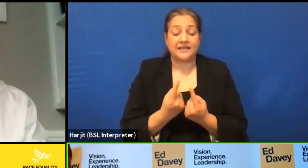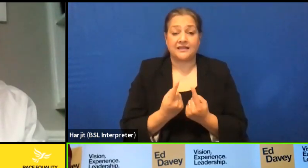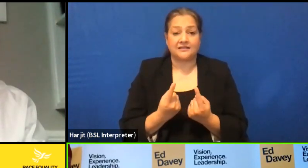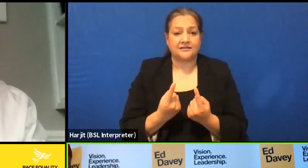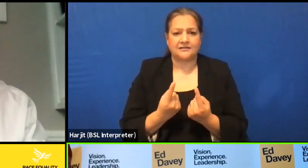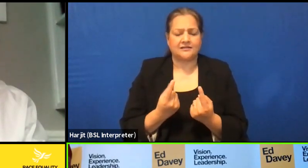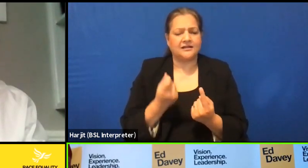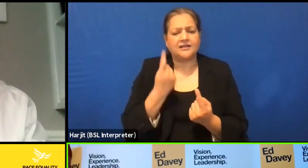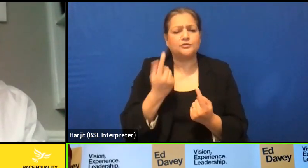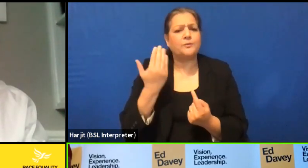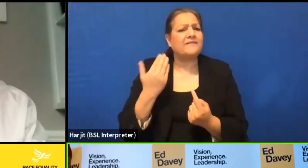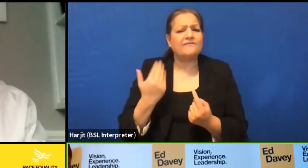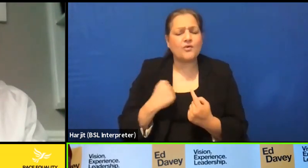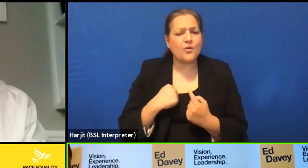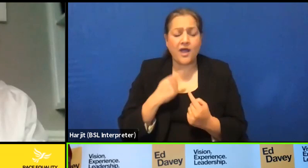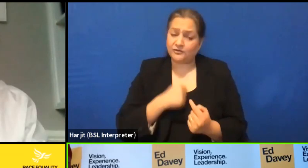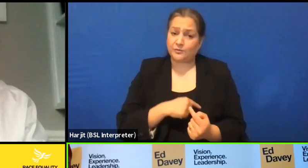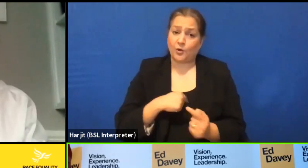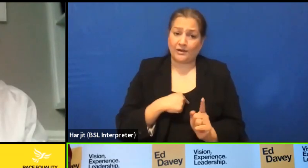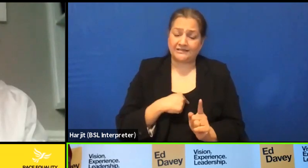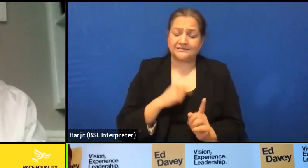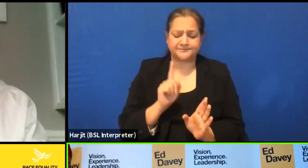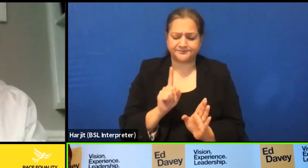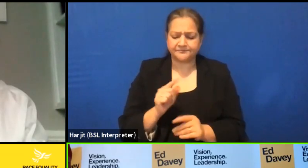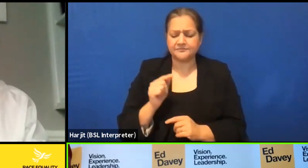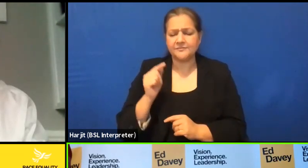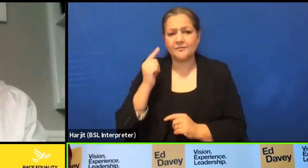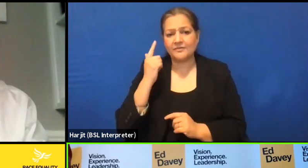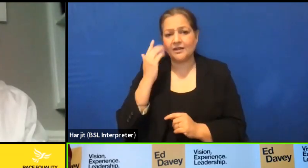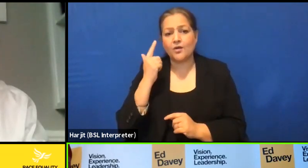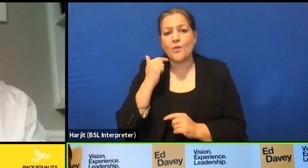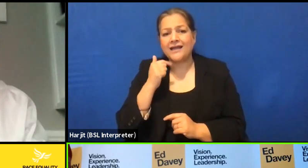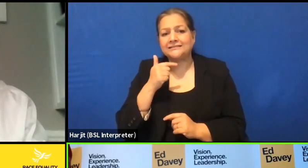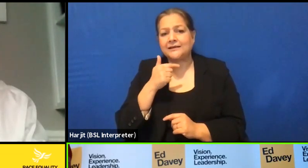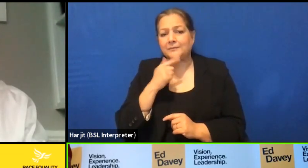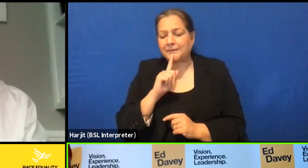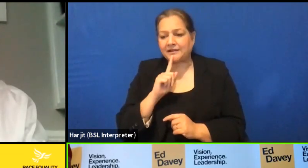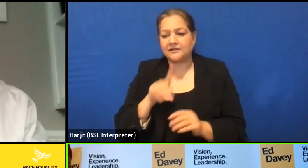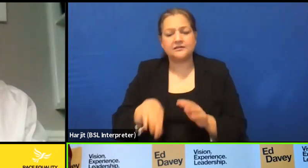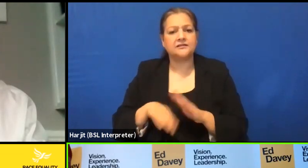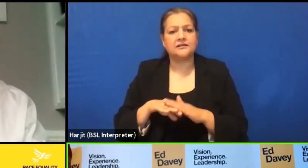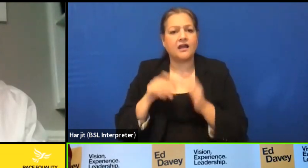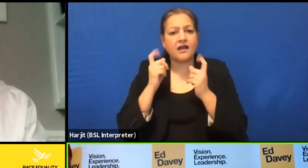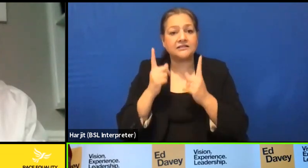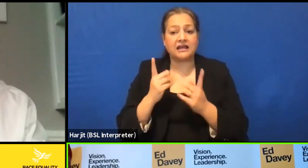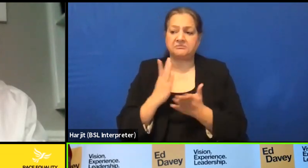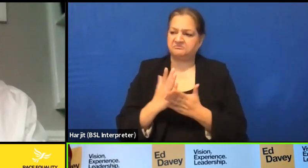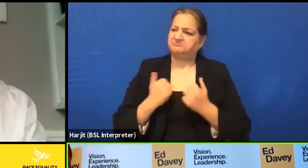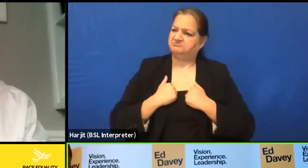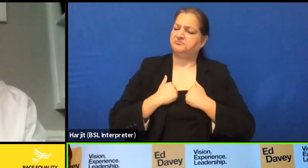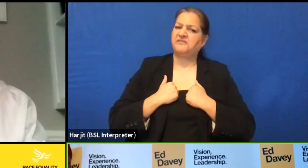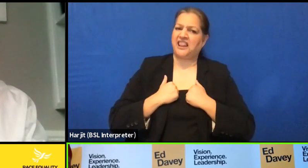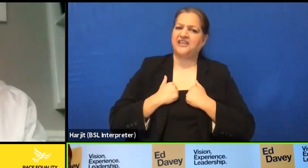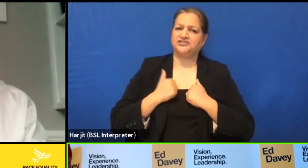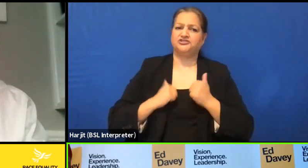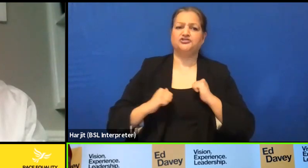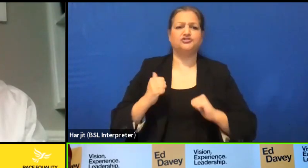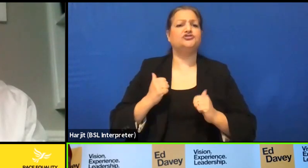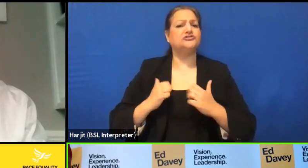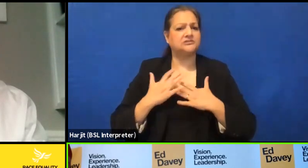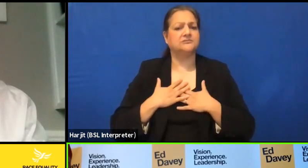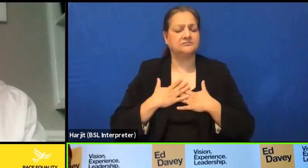How I think white people don't quite understand how privileged they are. I don't